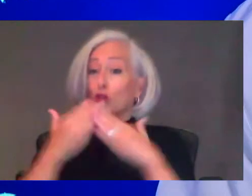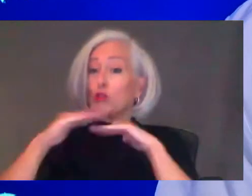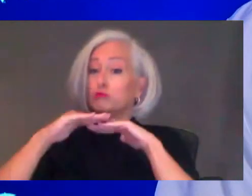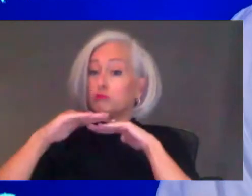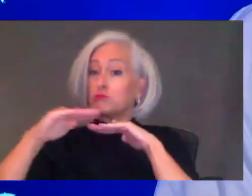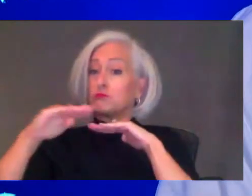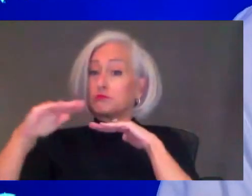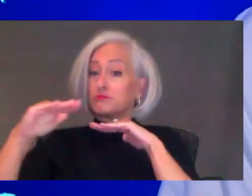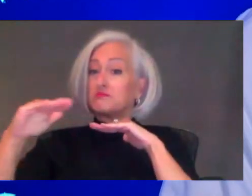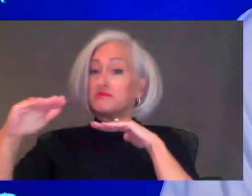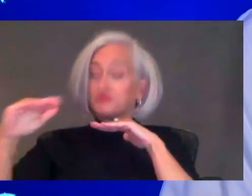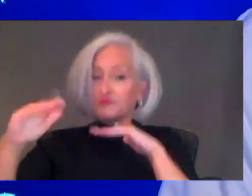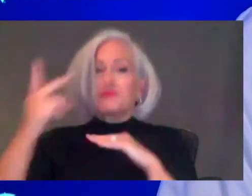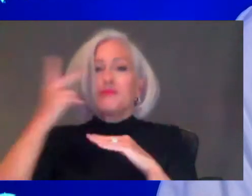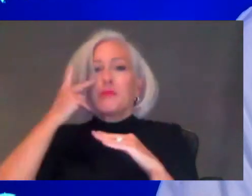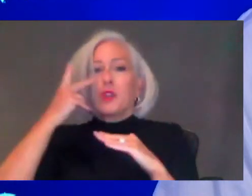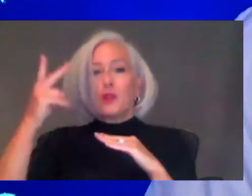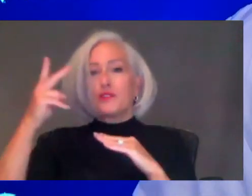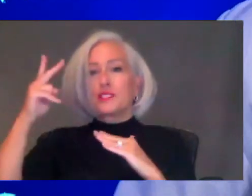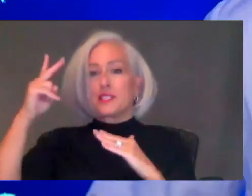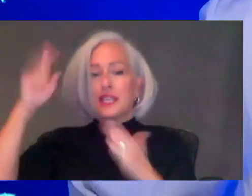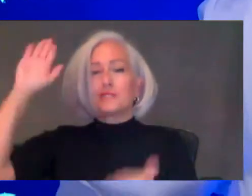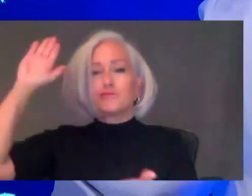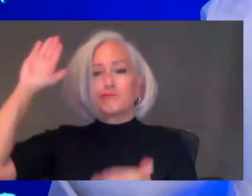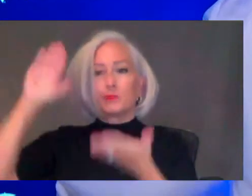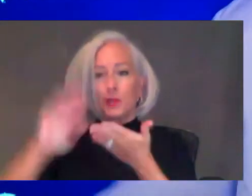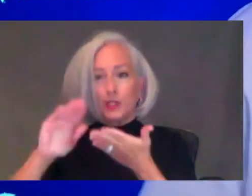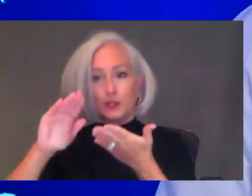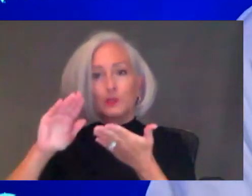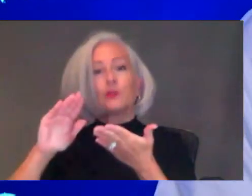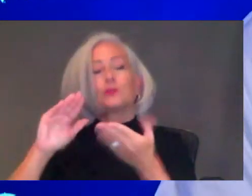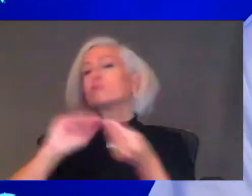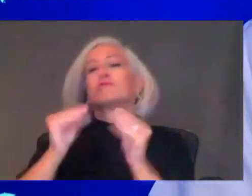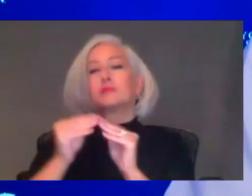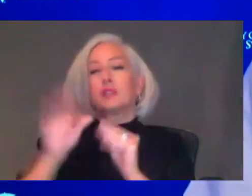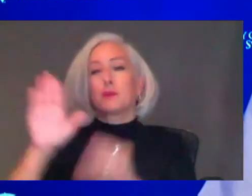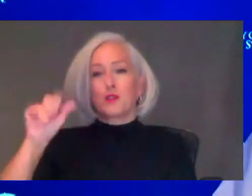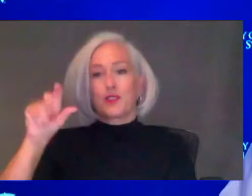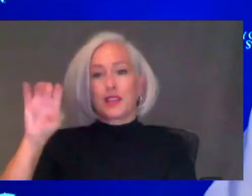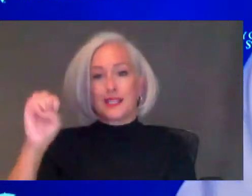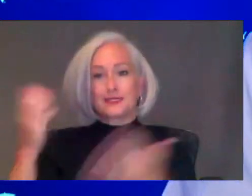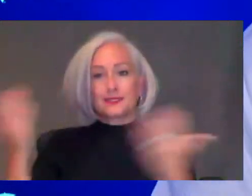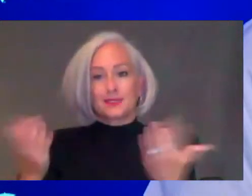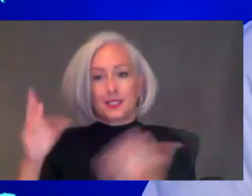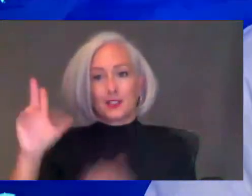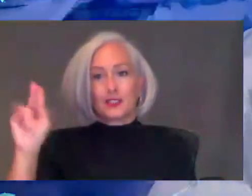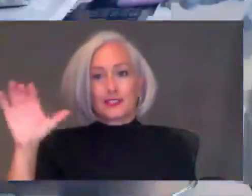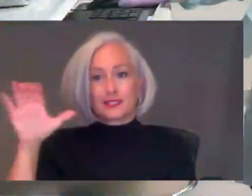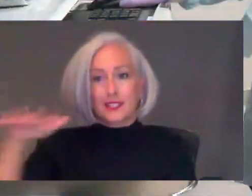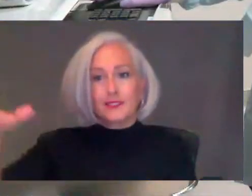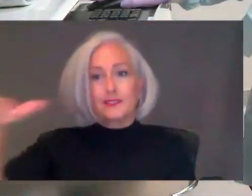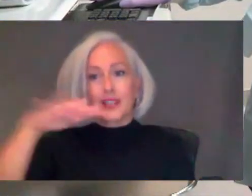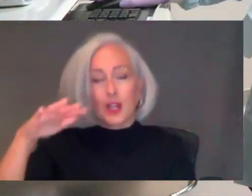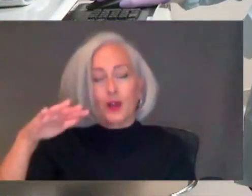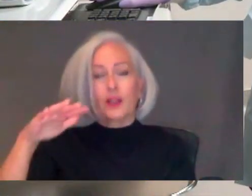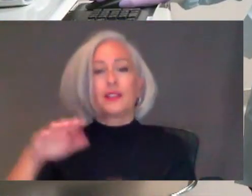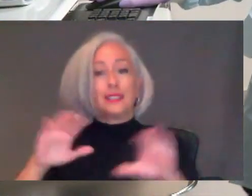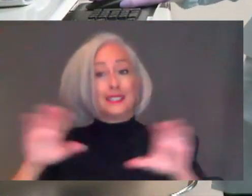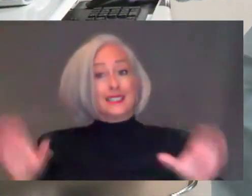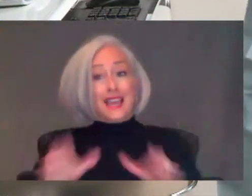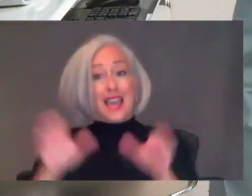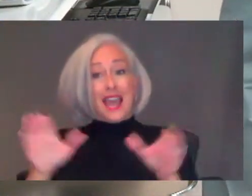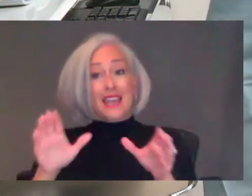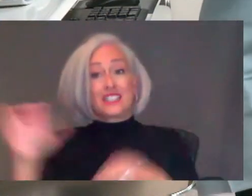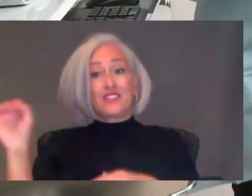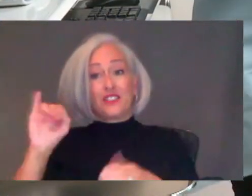has 12 active infections and 6 in that recovery period as well. Thanks for that update. Do we have reporters on the line today? Yes, good morning.